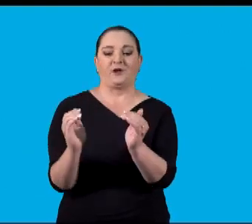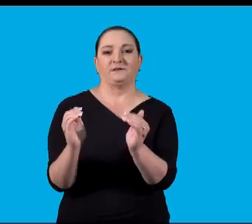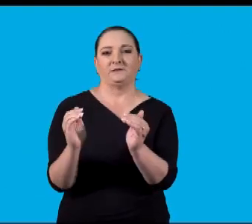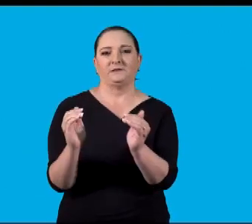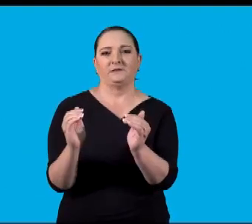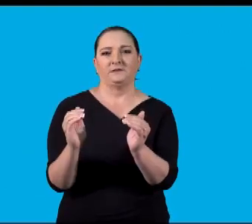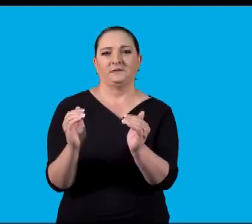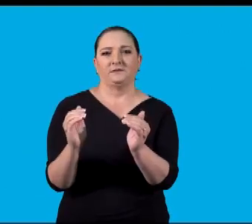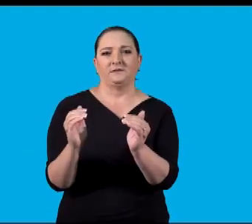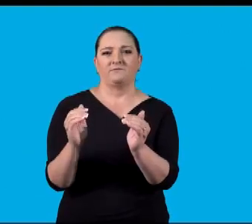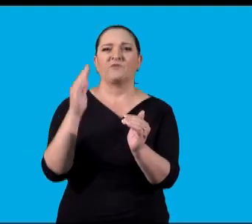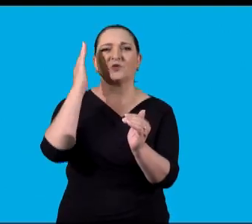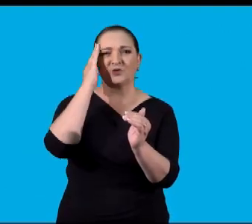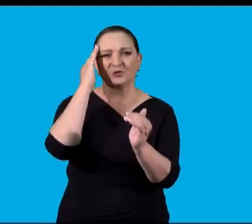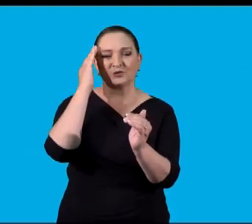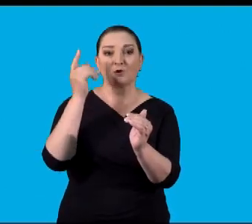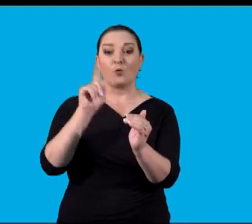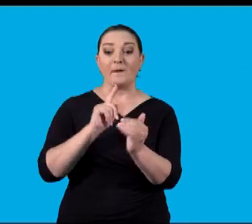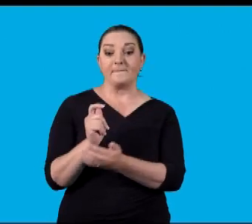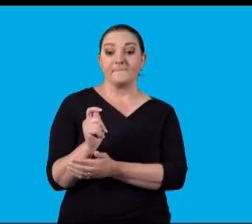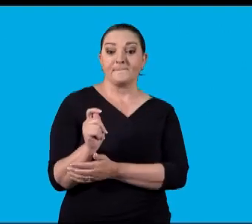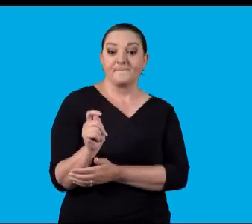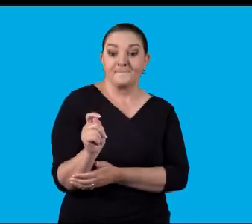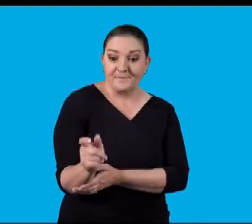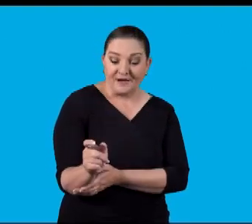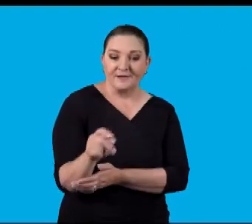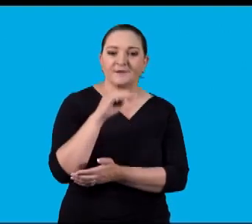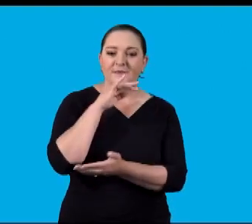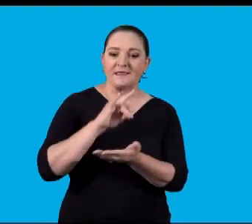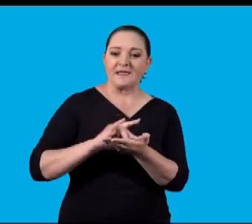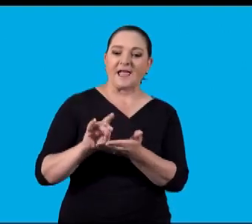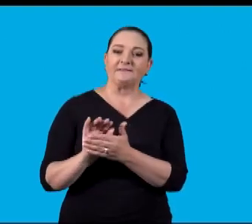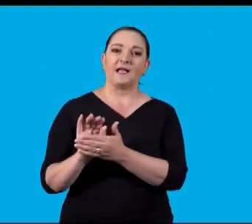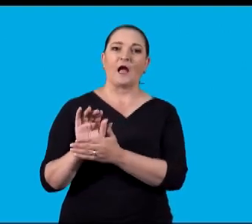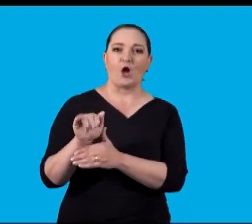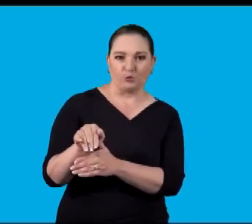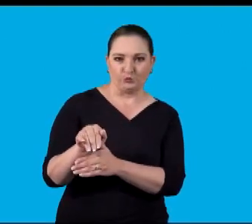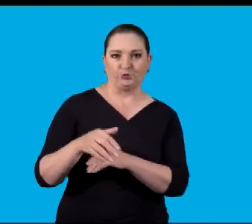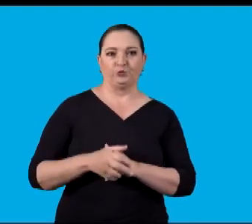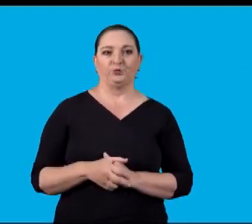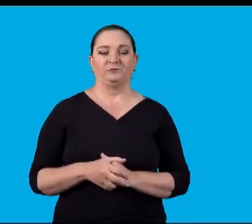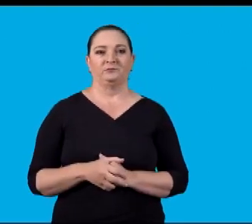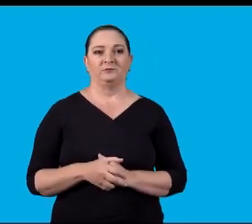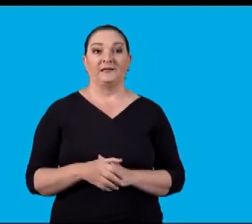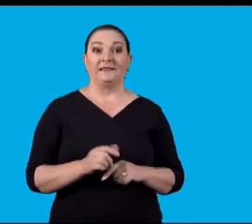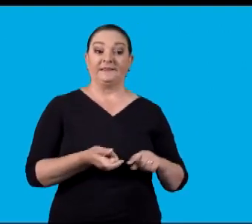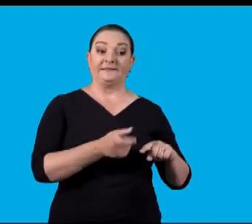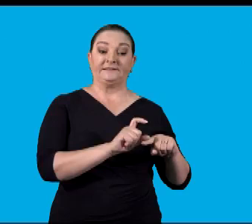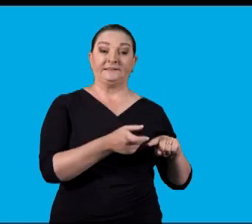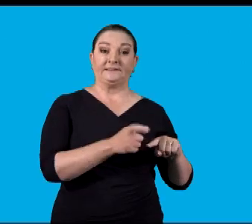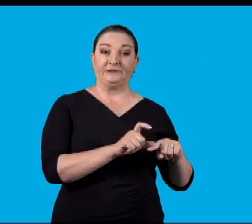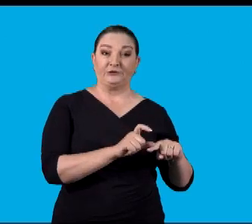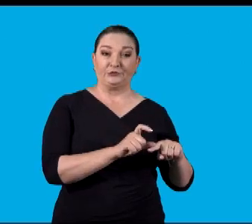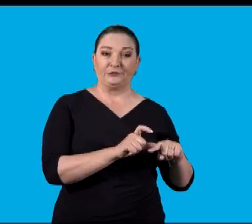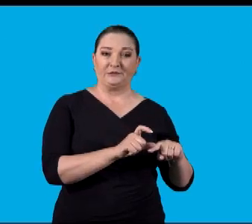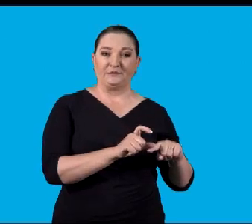already before I even put the figure, because I know once it's paid, it's cash outflow. And then my interest